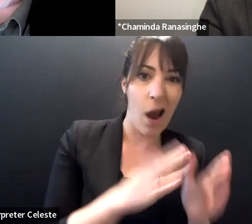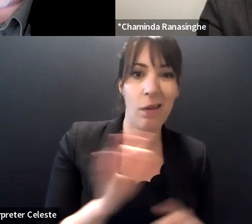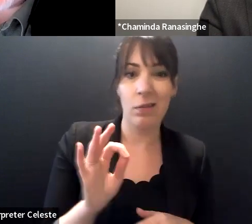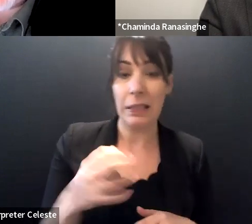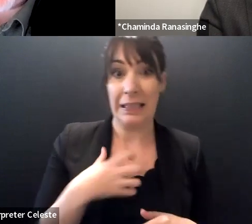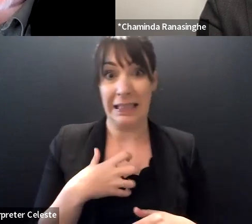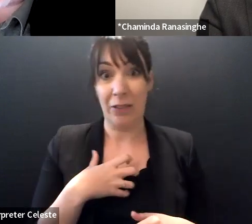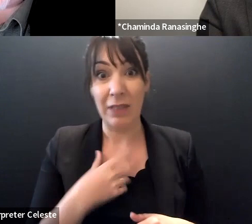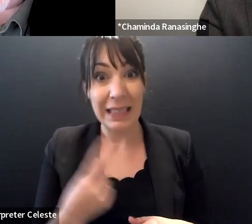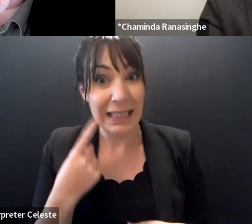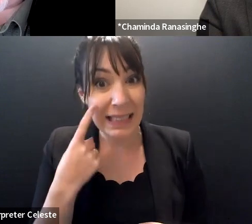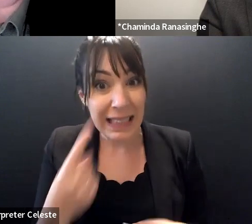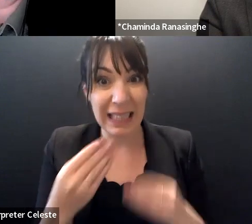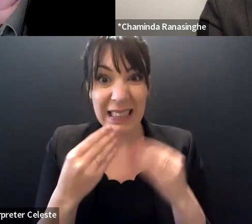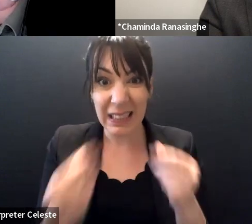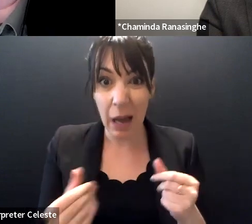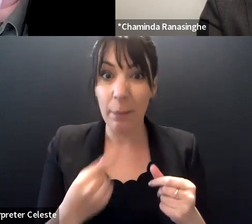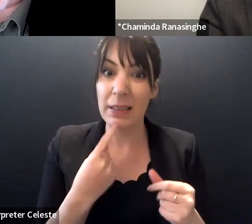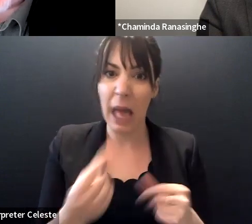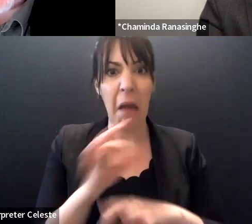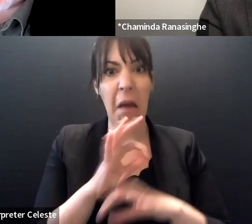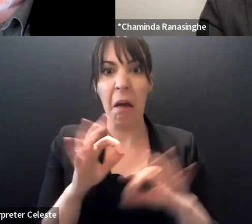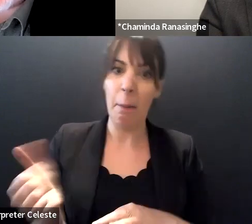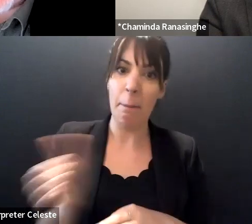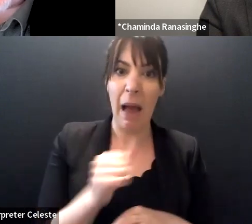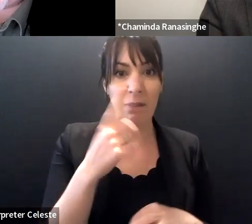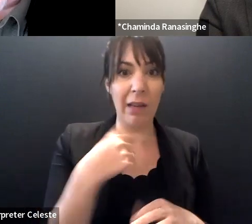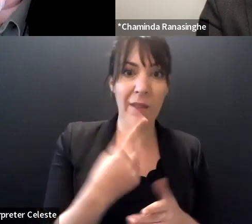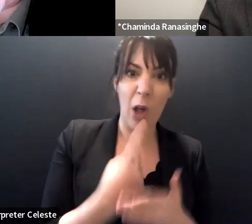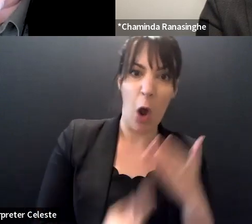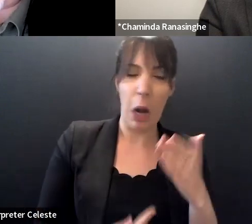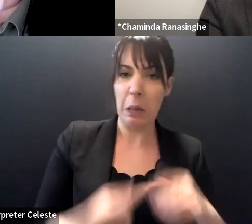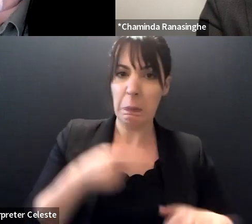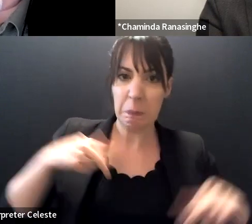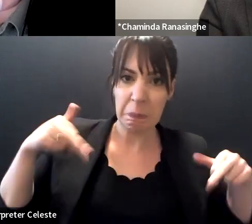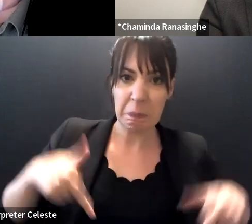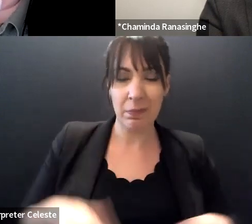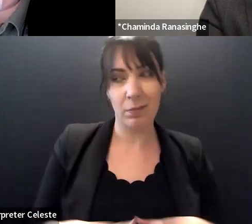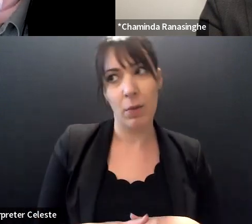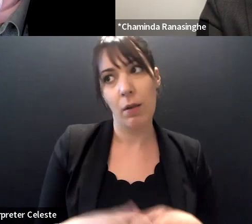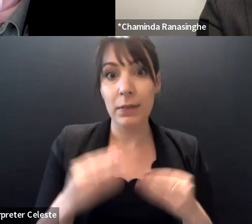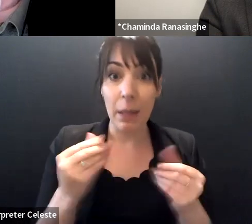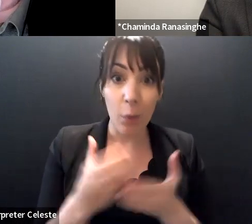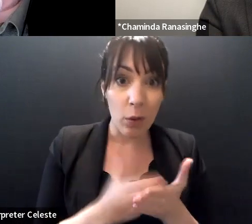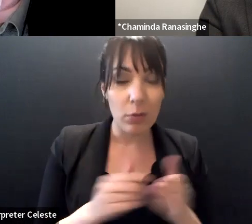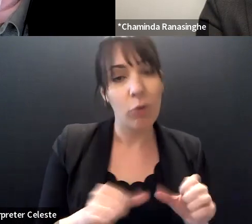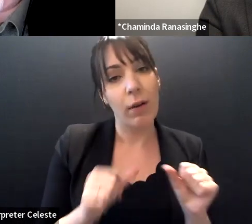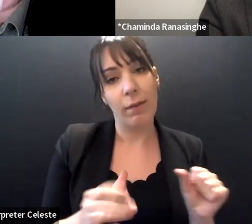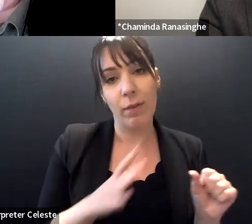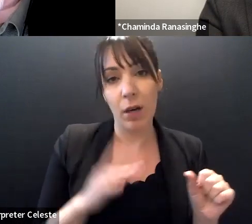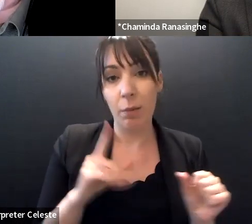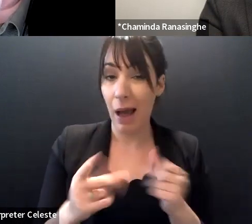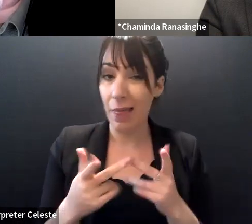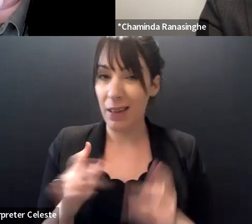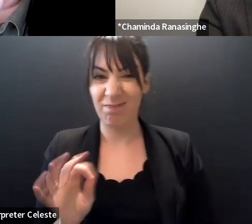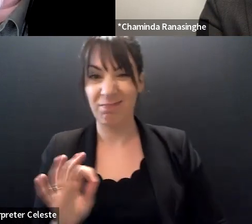to, no, it's face-to-face only. We're only doing this. There's no blended learning where we're doing X. And for some courses, that might be fine. But yeah,